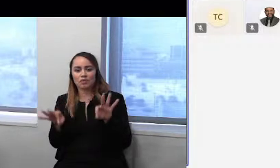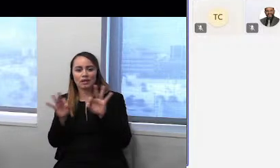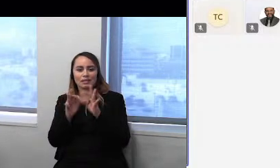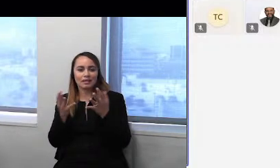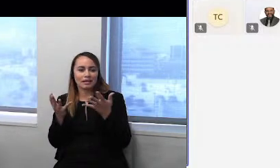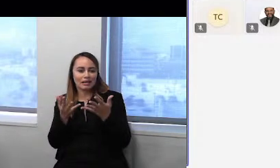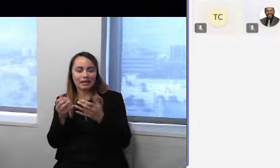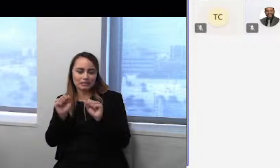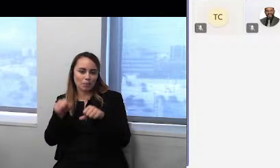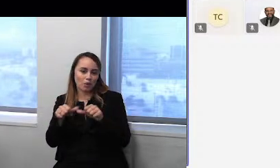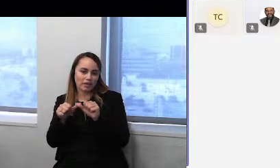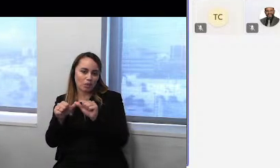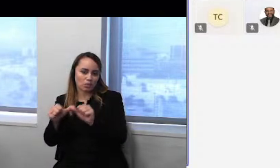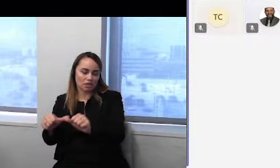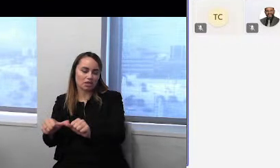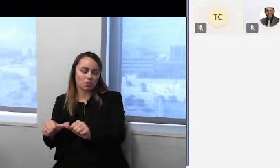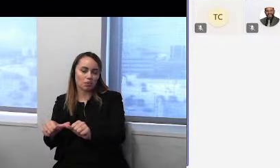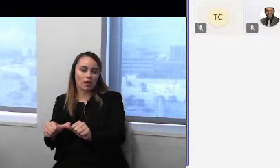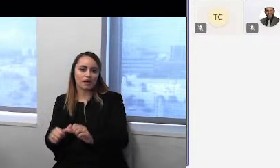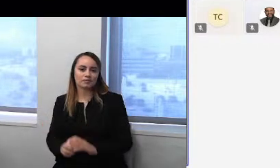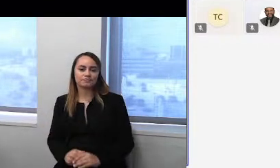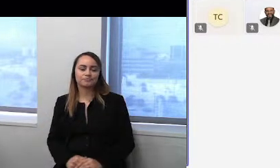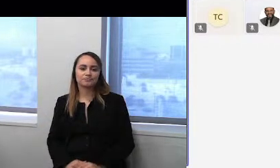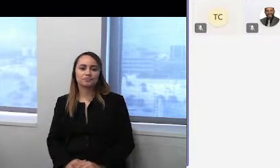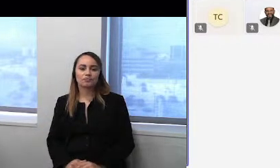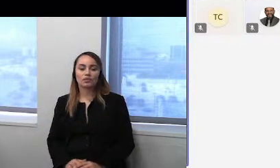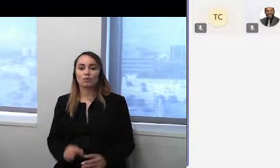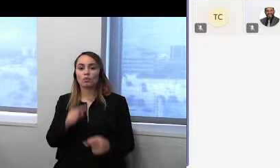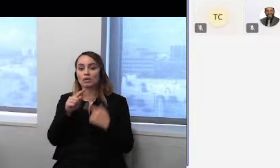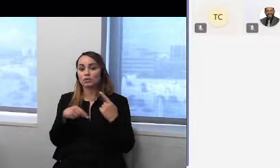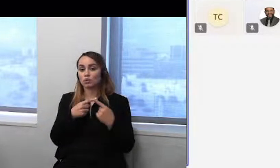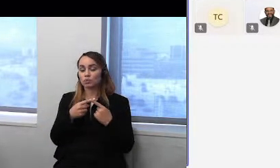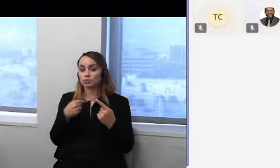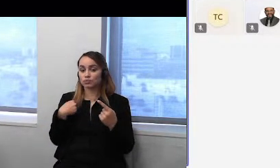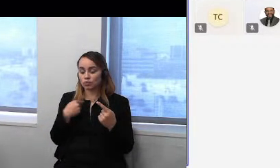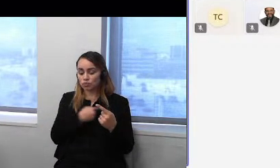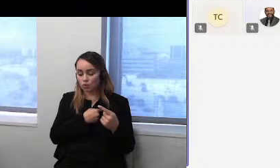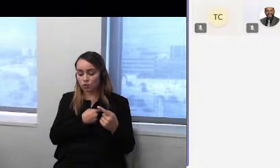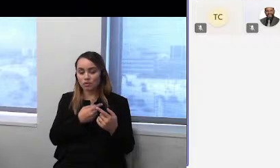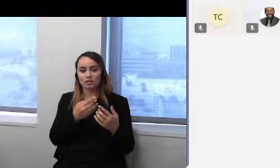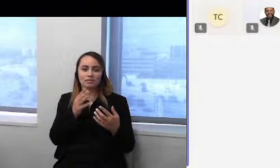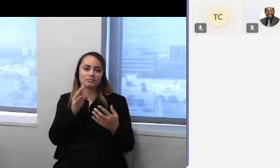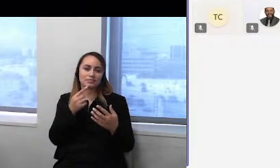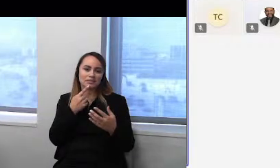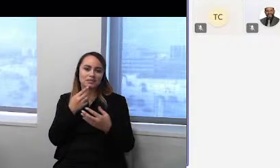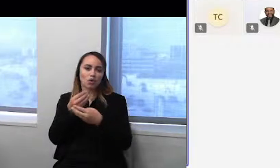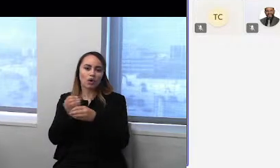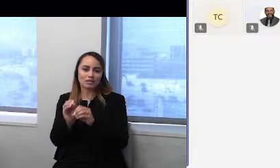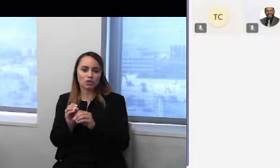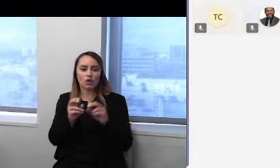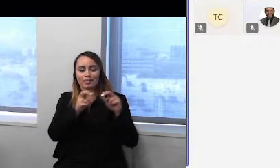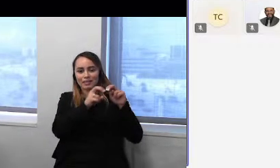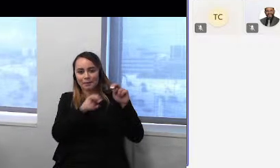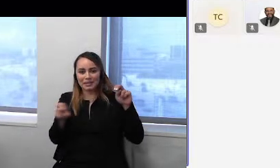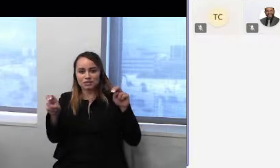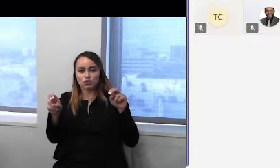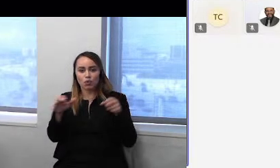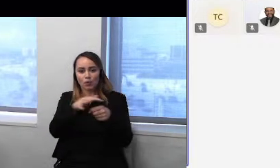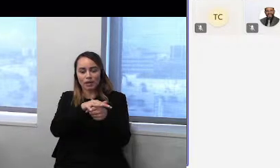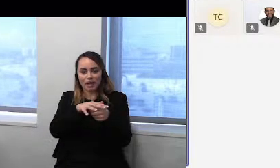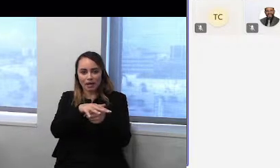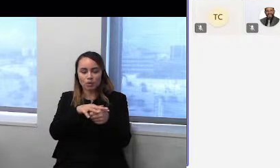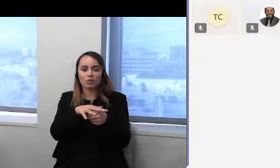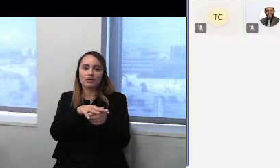what the RTO meant when I use the word, is a regional transmission organization. Actually, is a conglomerate where received all